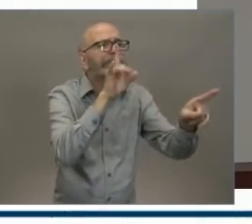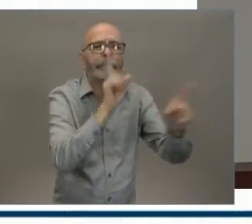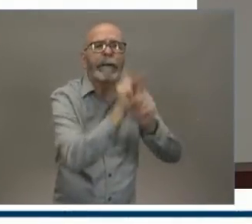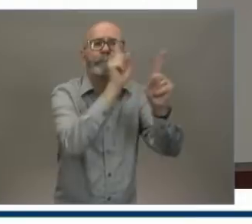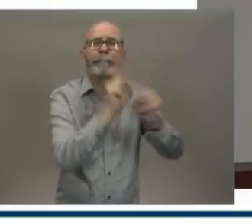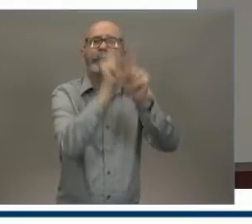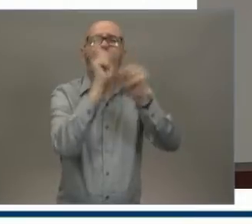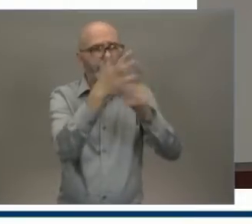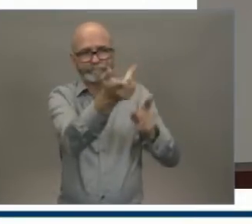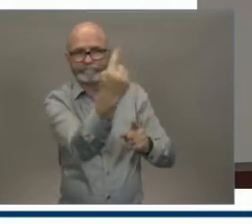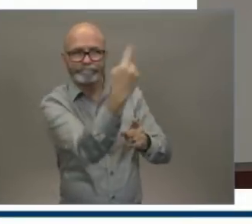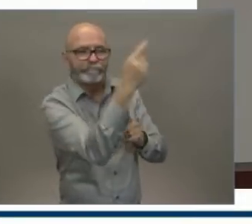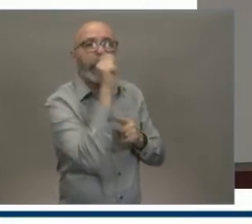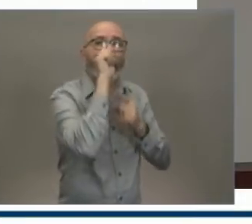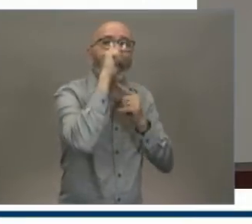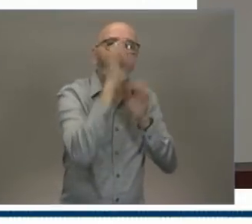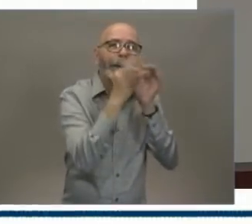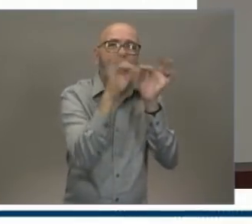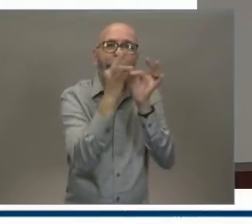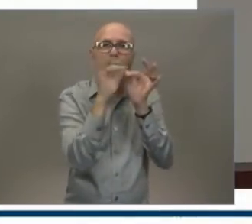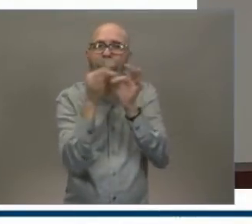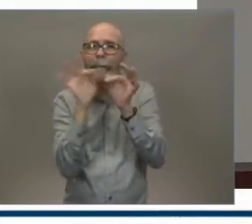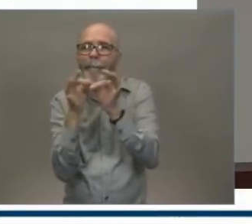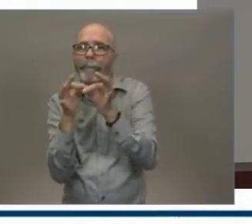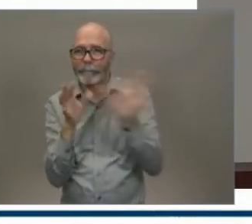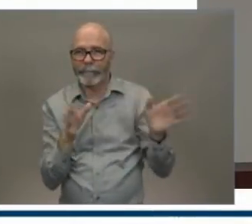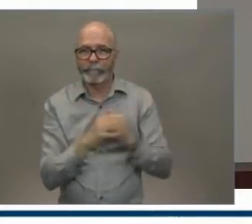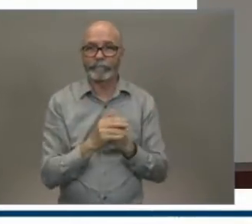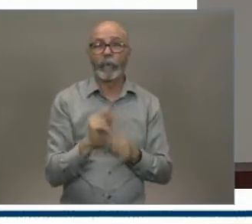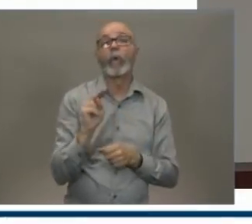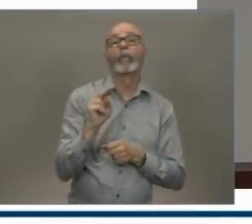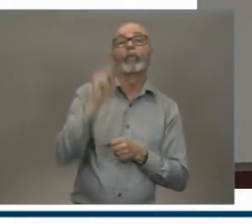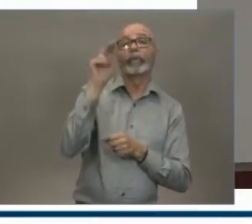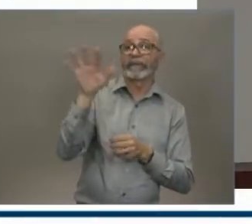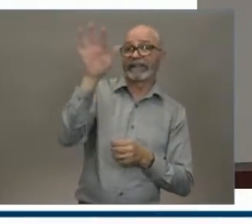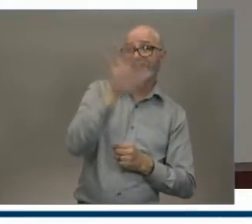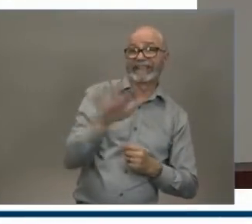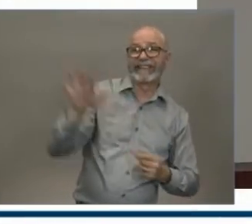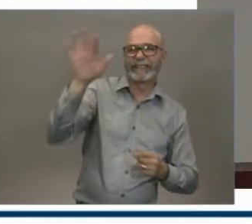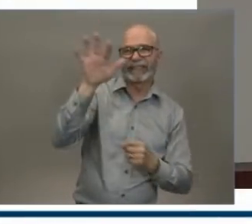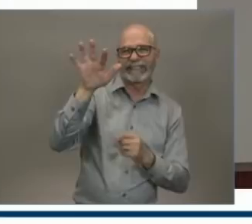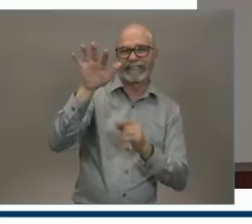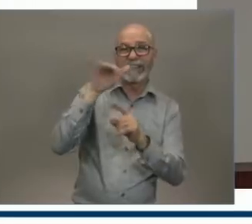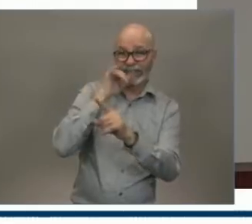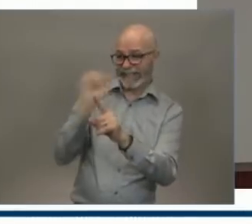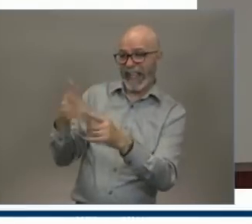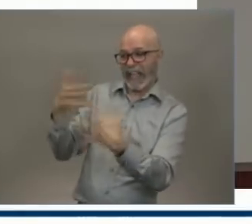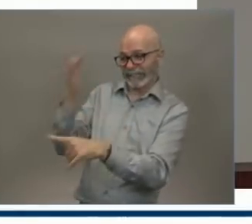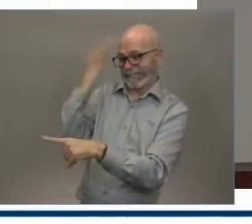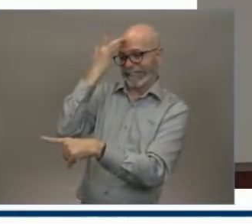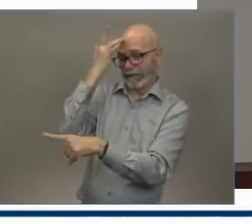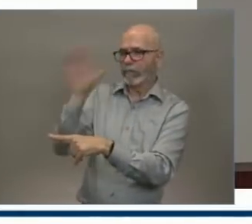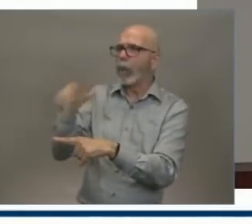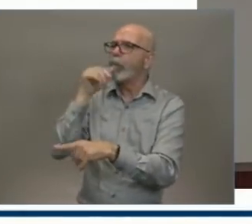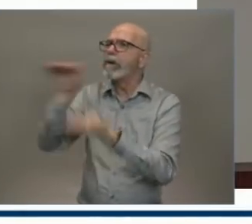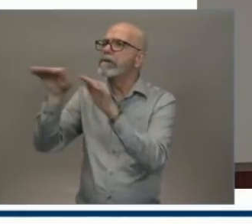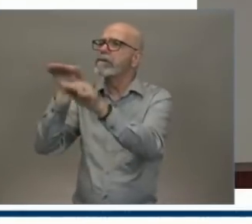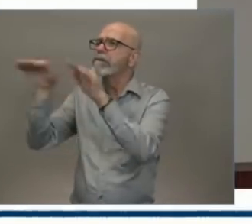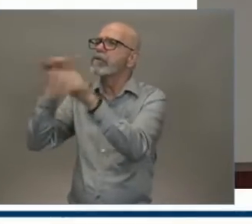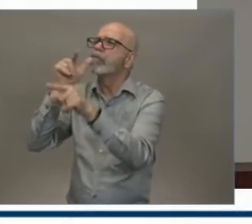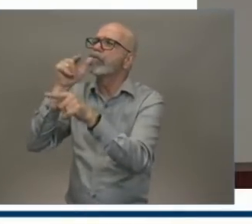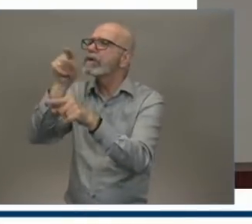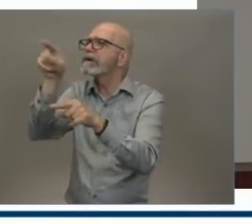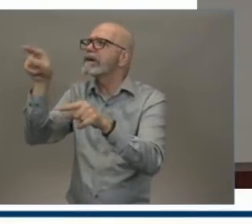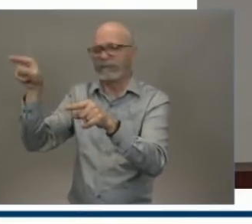another case in Northern Zone who is a close contact of a previously reported case. One of the cases we